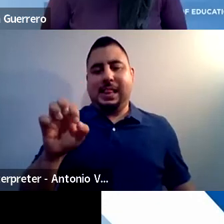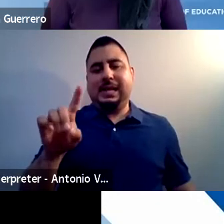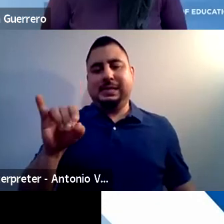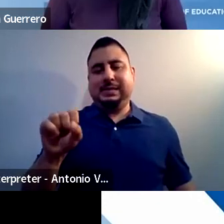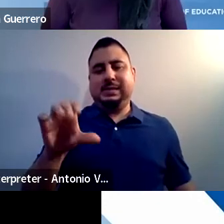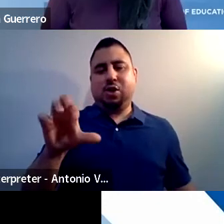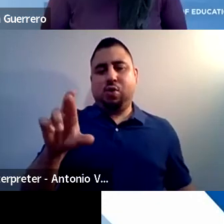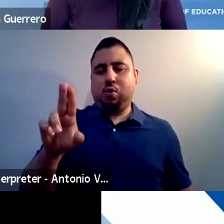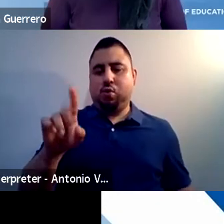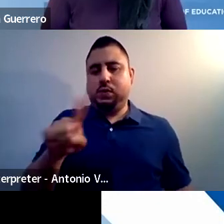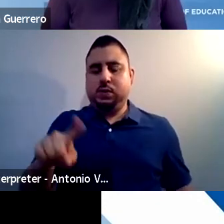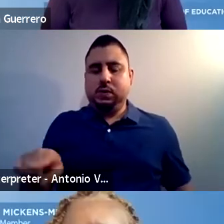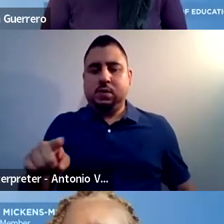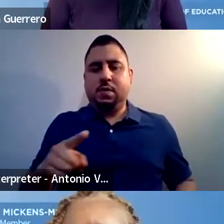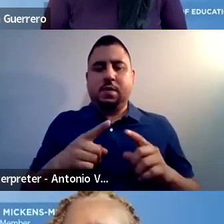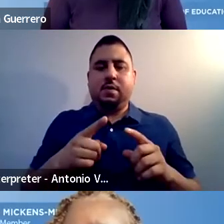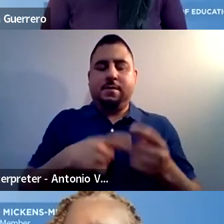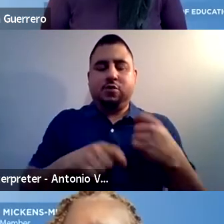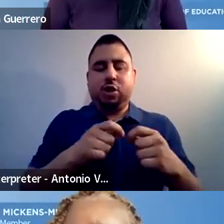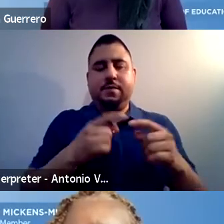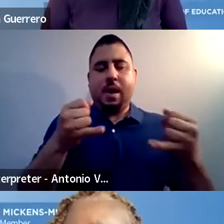of boundary from Langley Park,